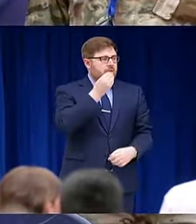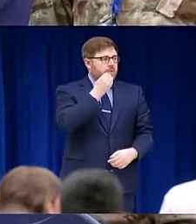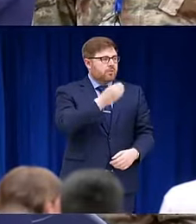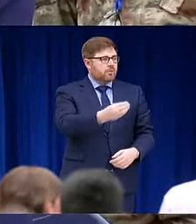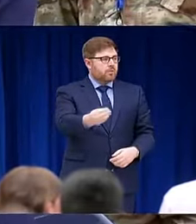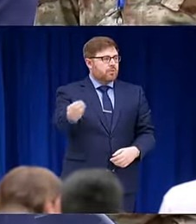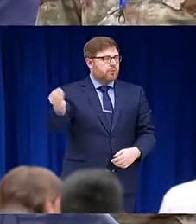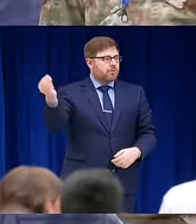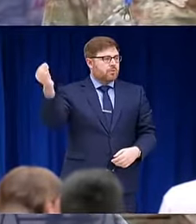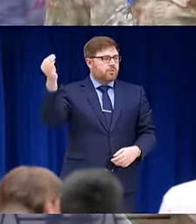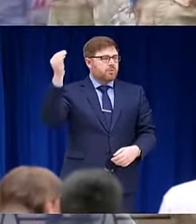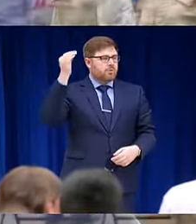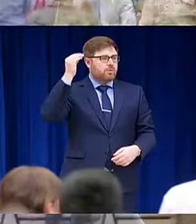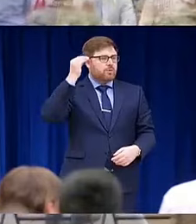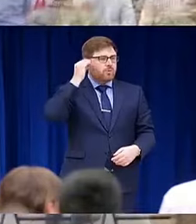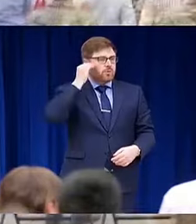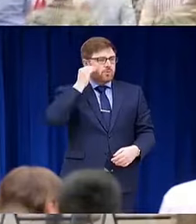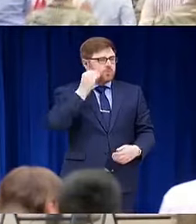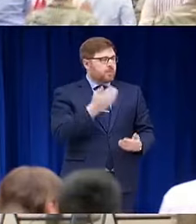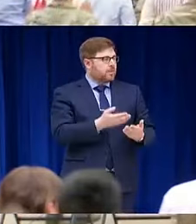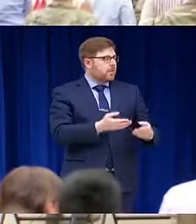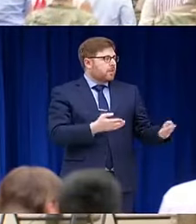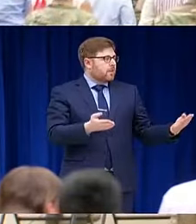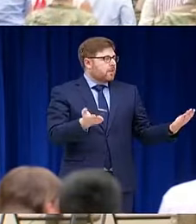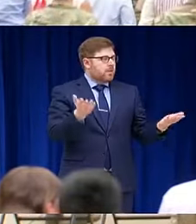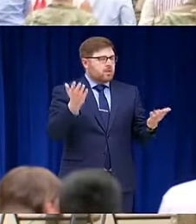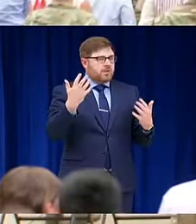free and the